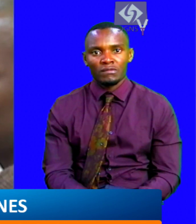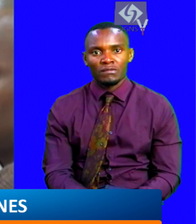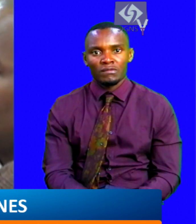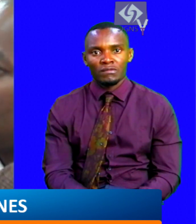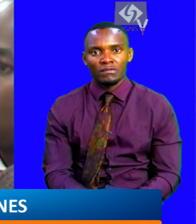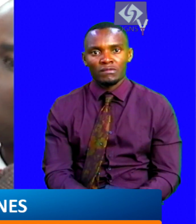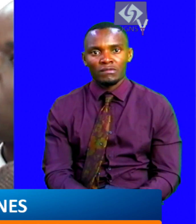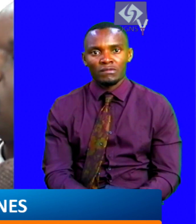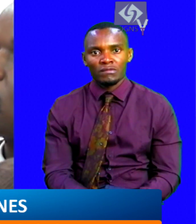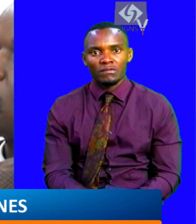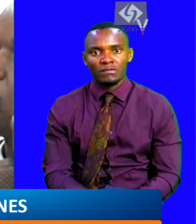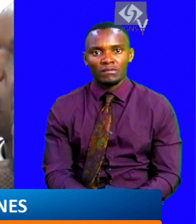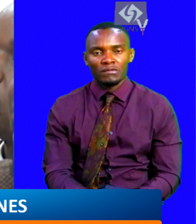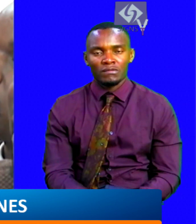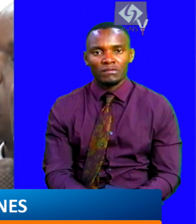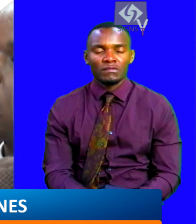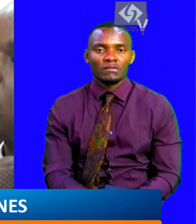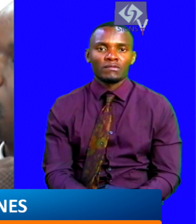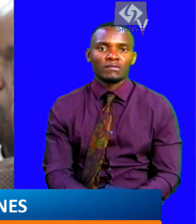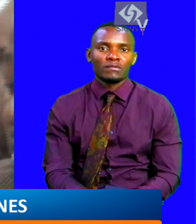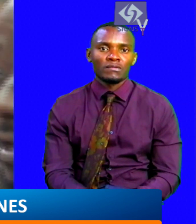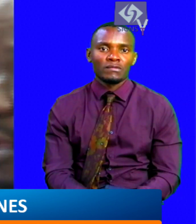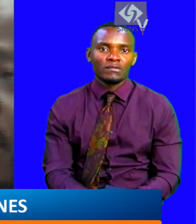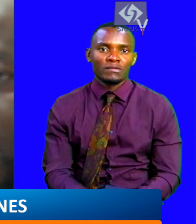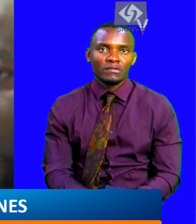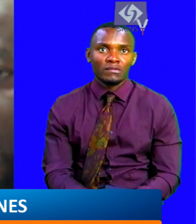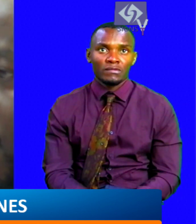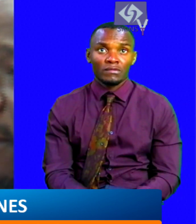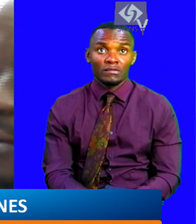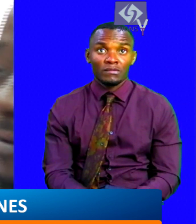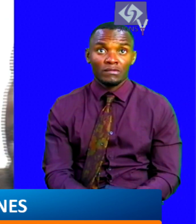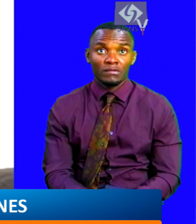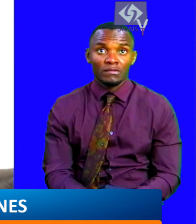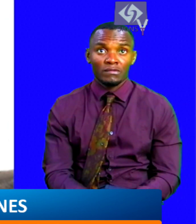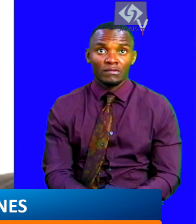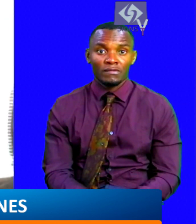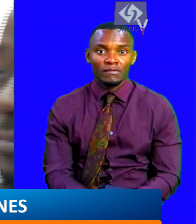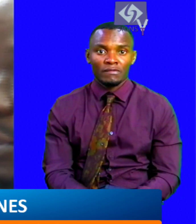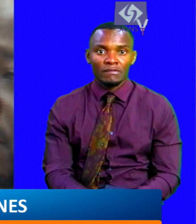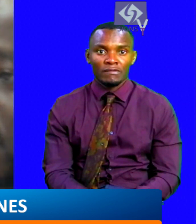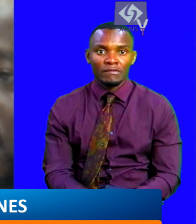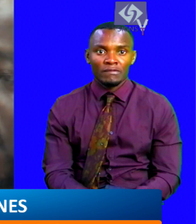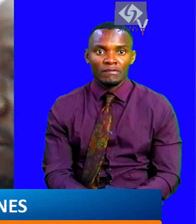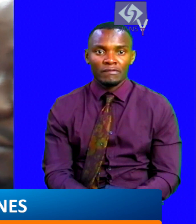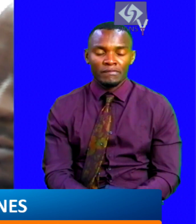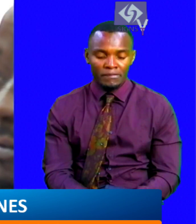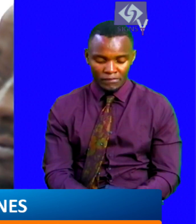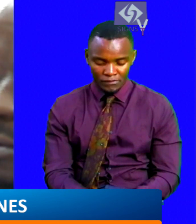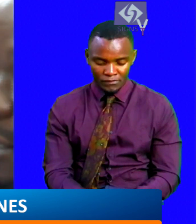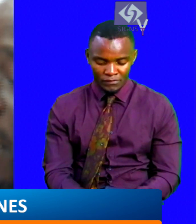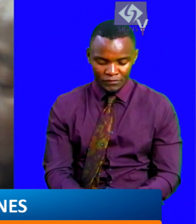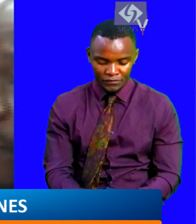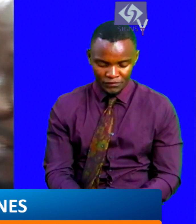I want it to be known, Chair, that number one, I cannot come with advocates you send them all away, and you're asking me to